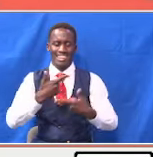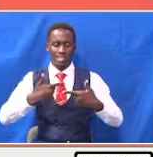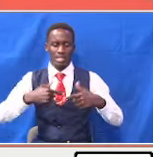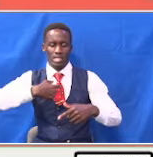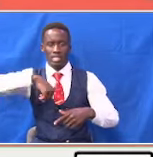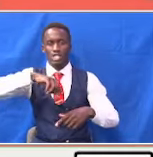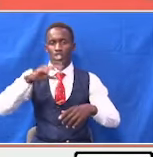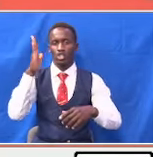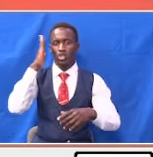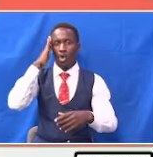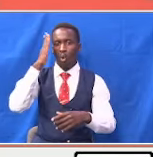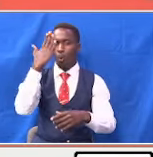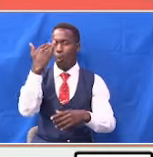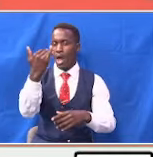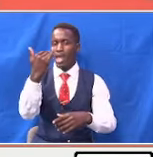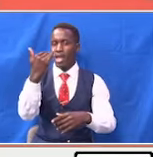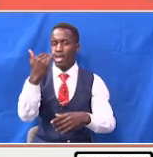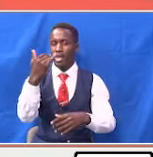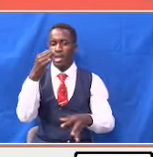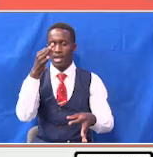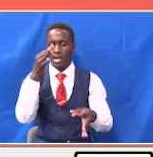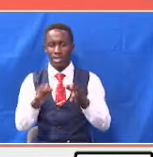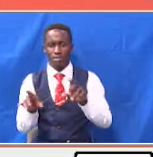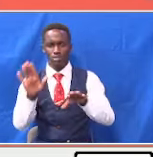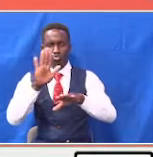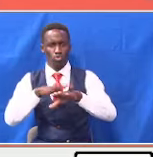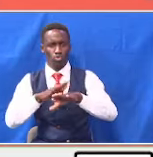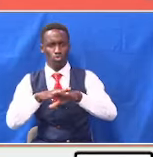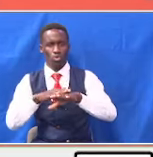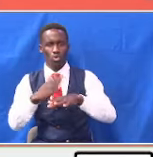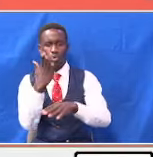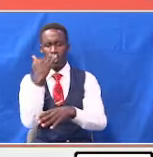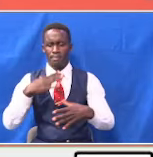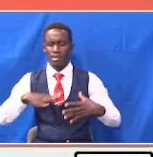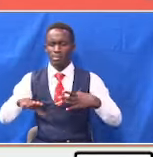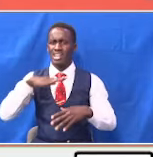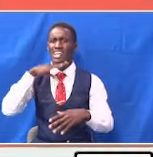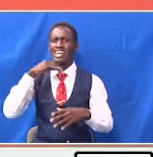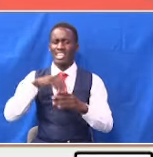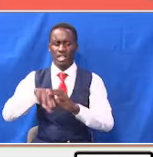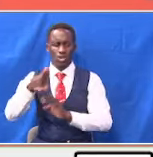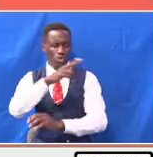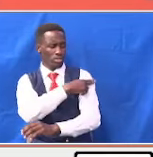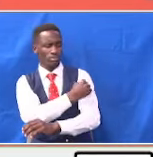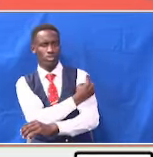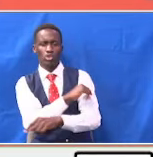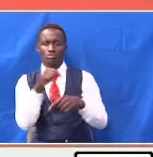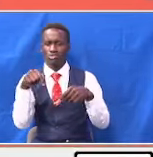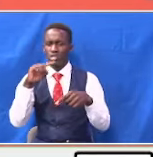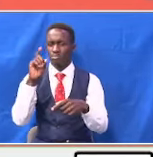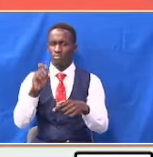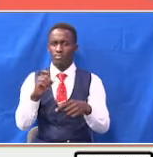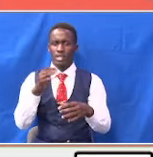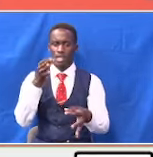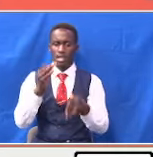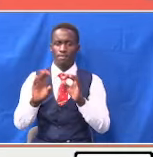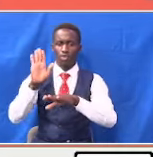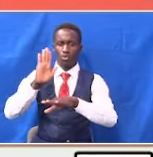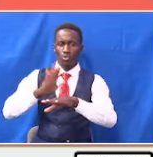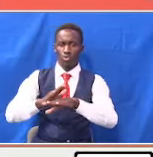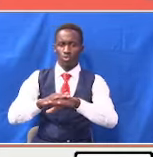know why, if it is that good, why are people dying in the hospital today? If it is that